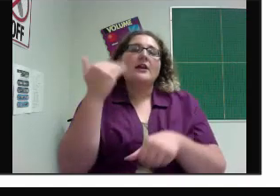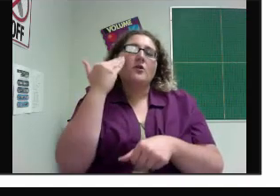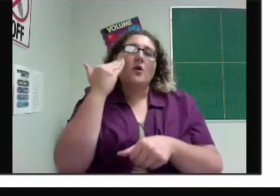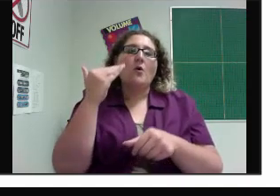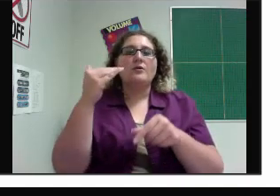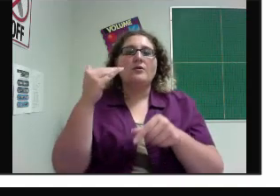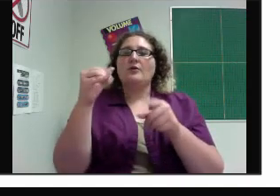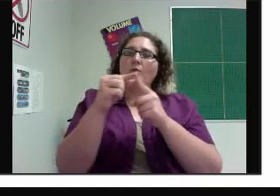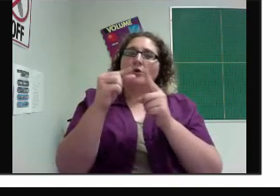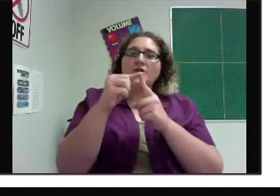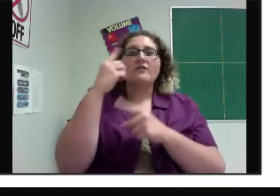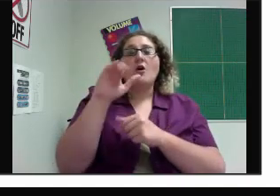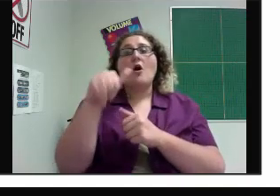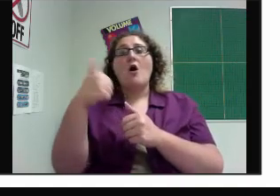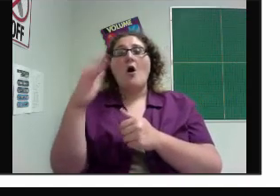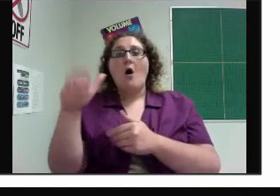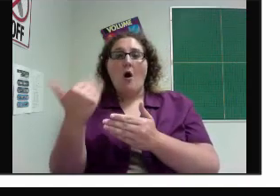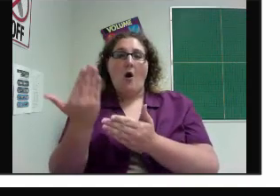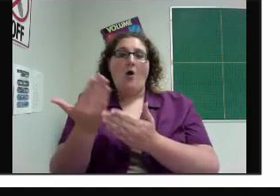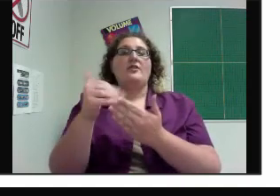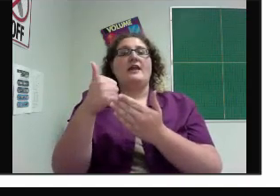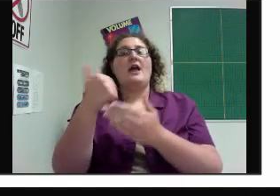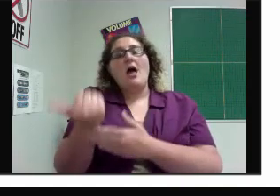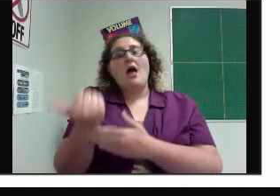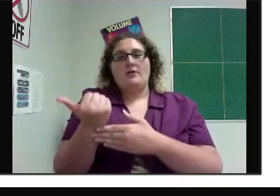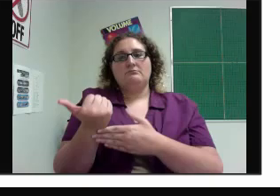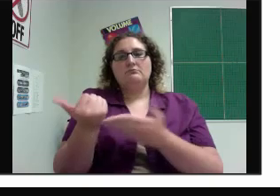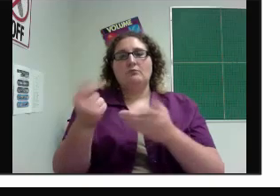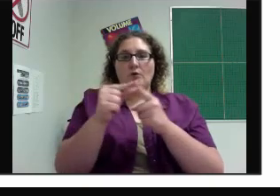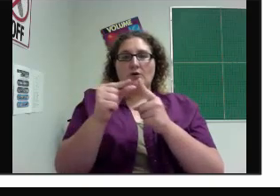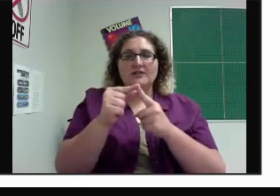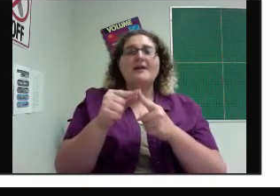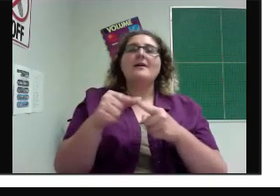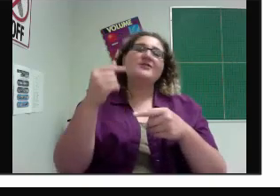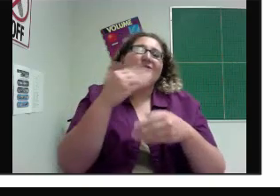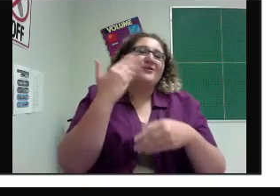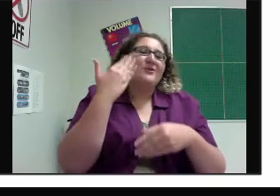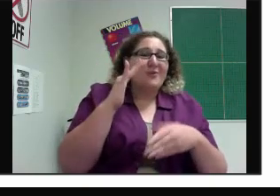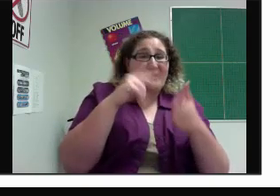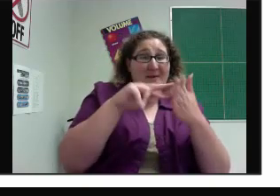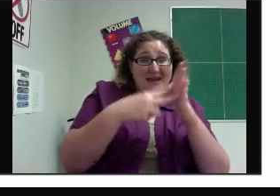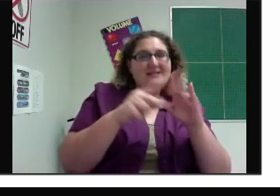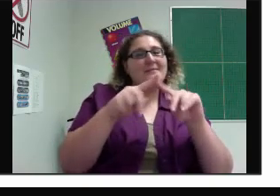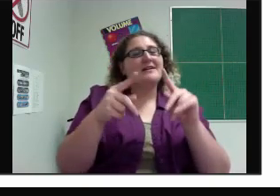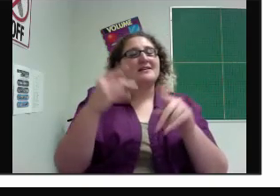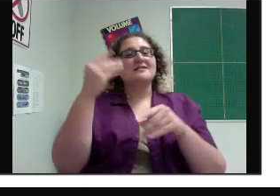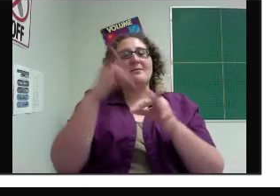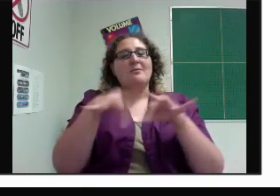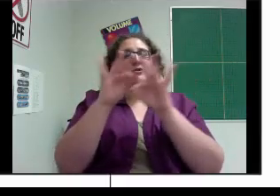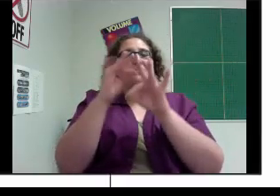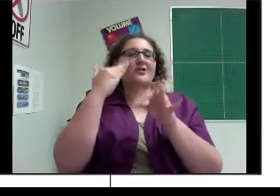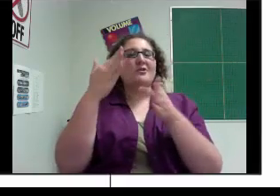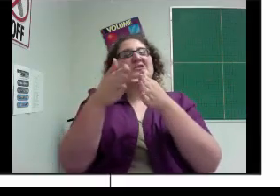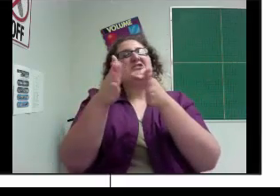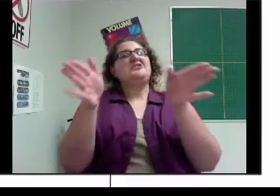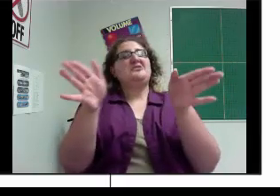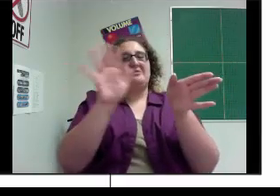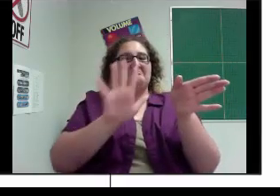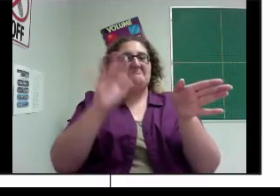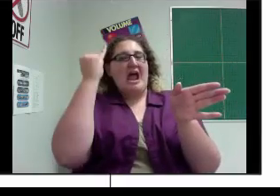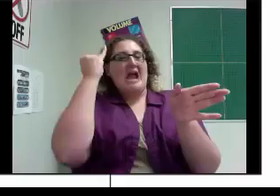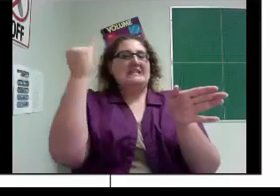are the basic ideas that you can use to build the definition of all other figures in geometry. Although you cannot define